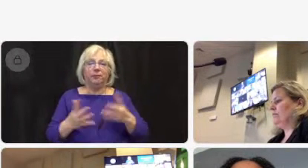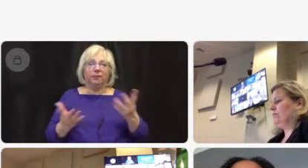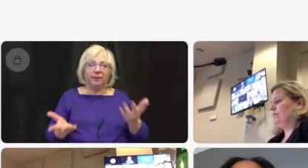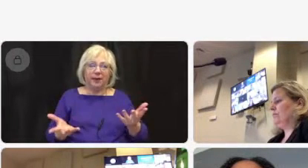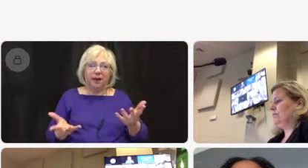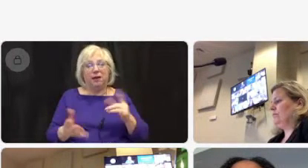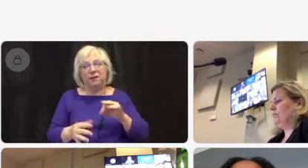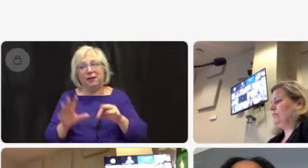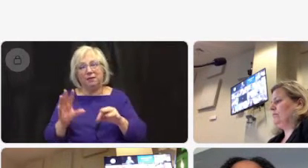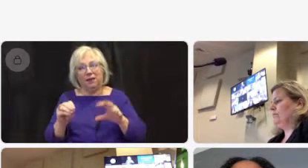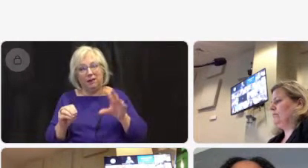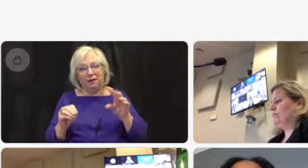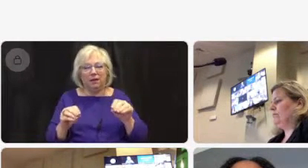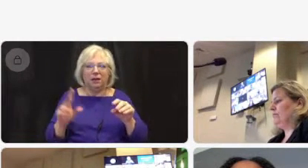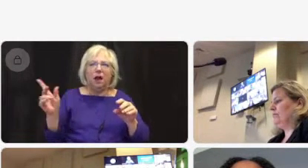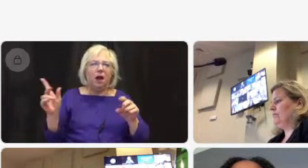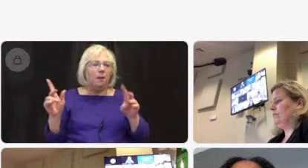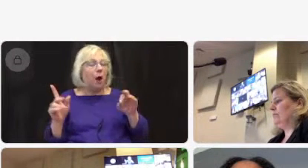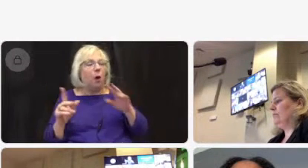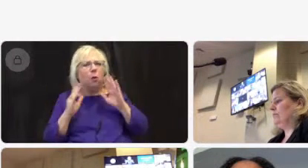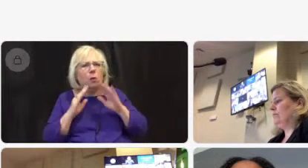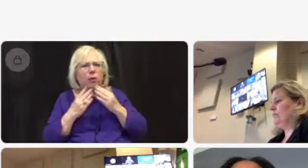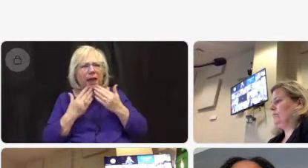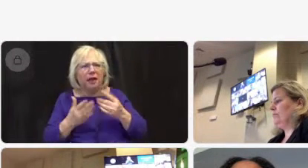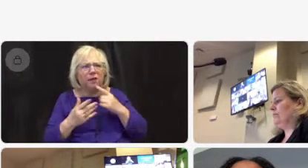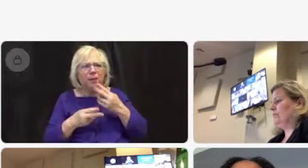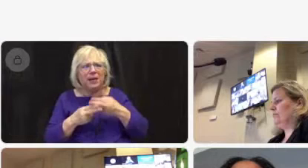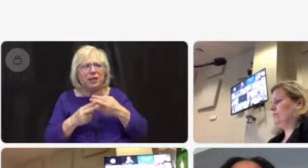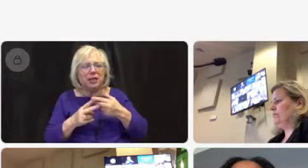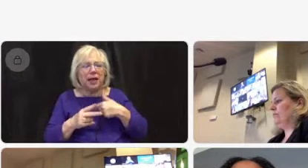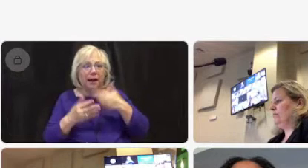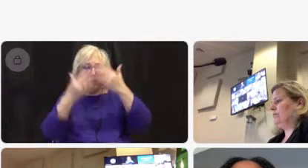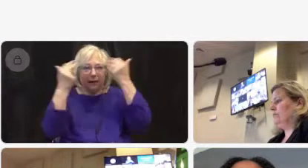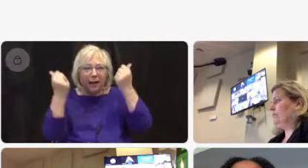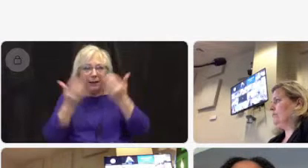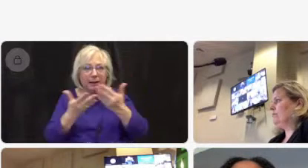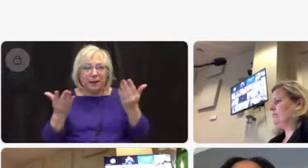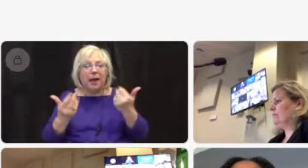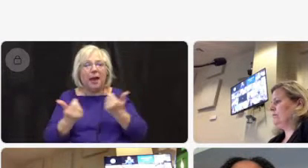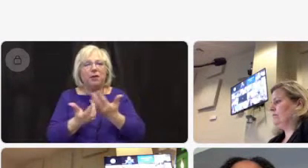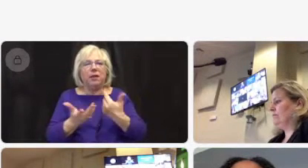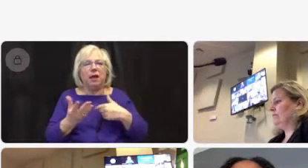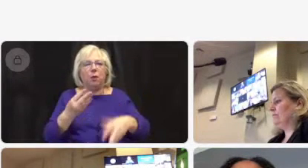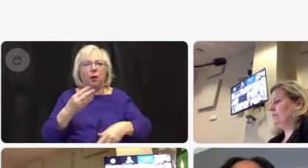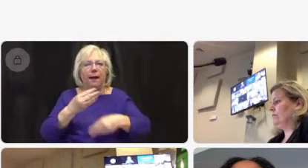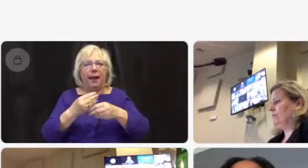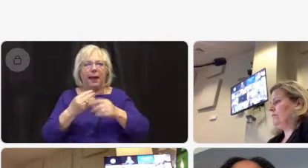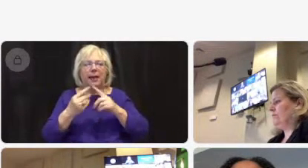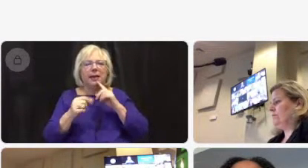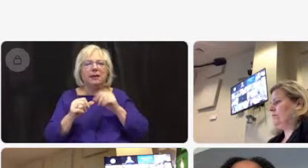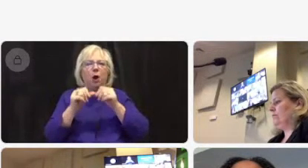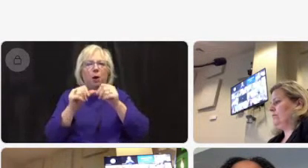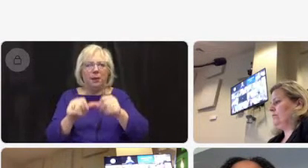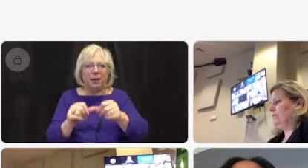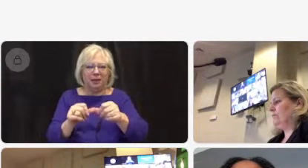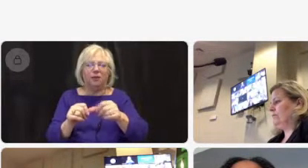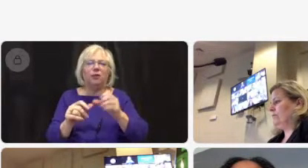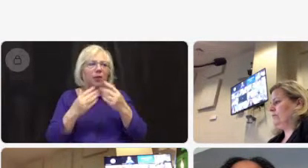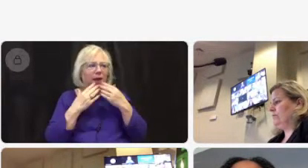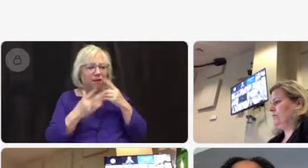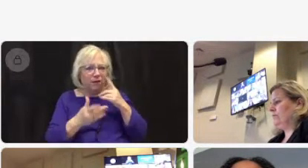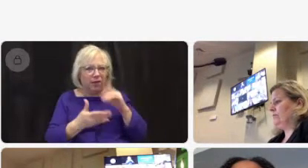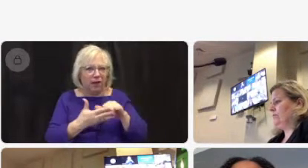it's a 50, and that's. Oh, and I forgot, thank you for bringing that up. Yeah. I forgot to say, everything we're adding is permanent to the director, so thank you for